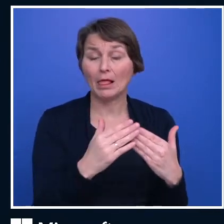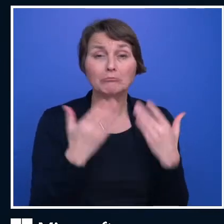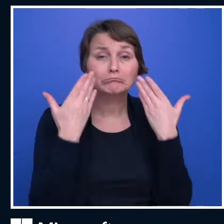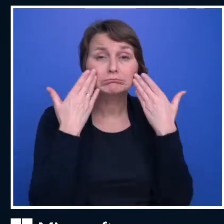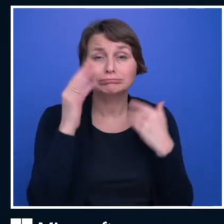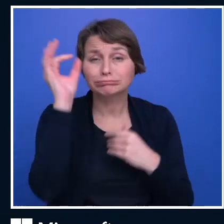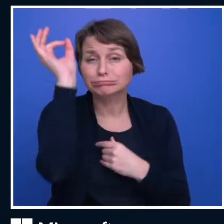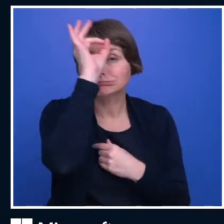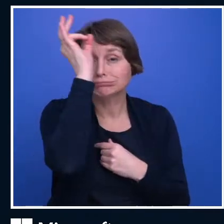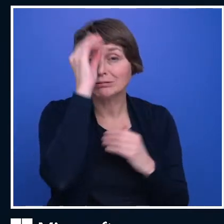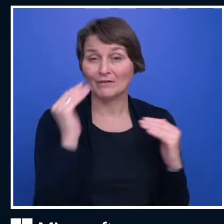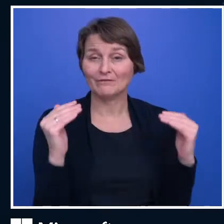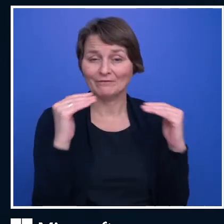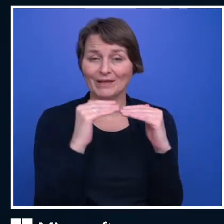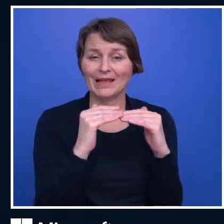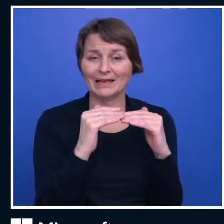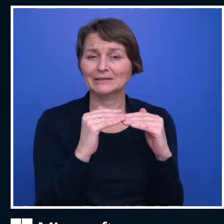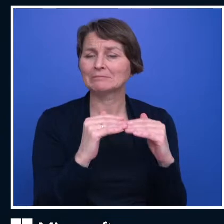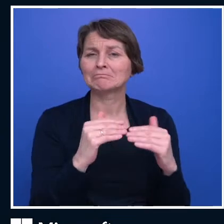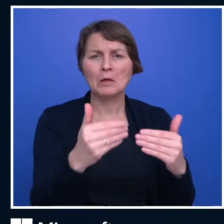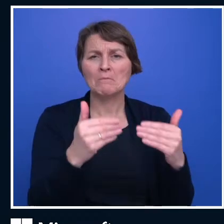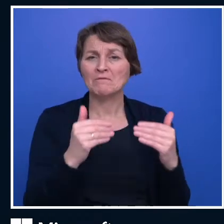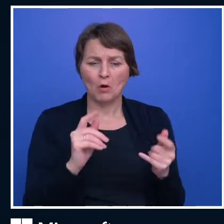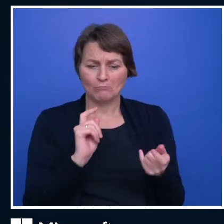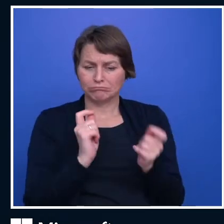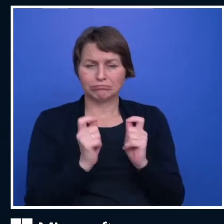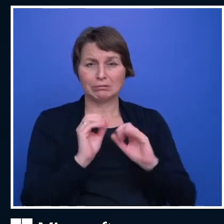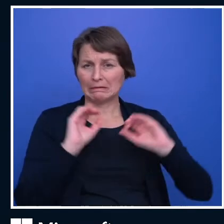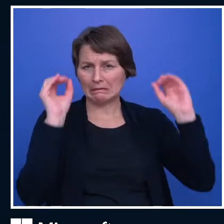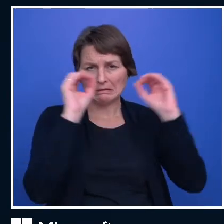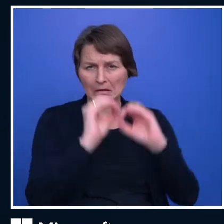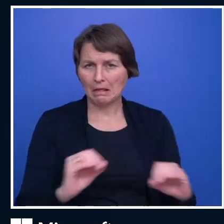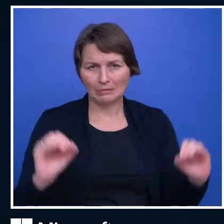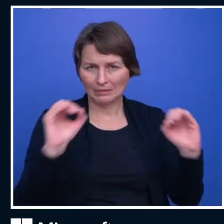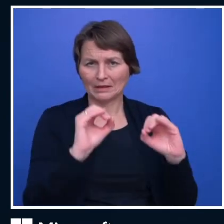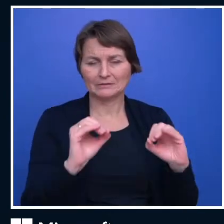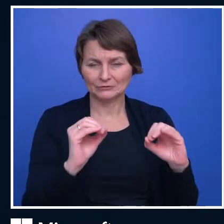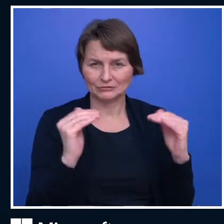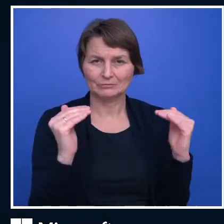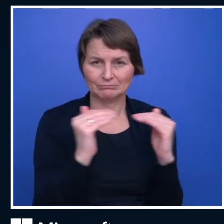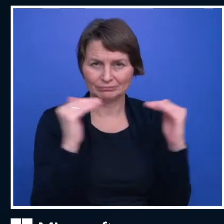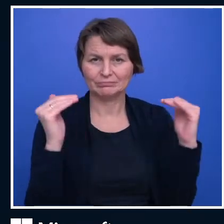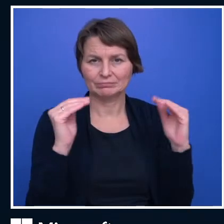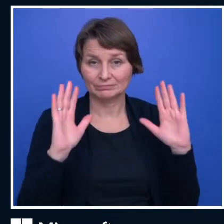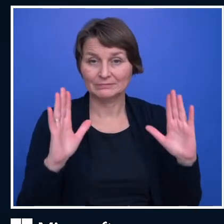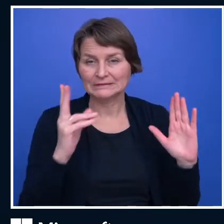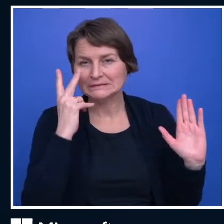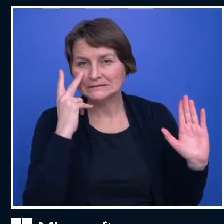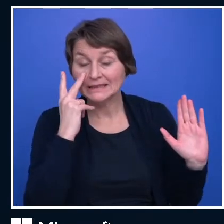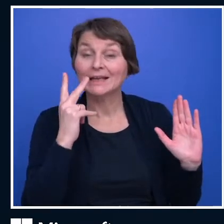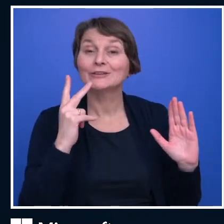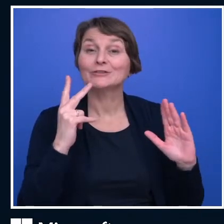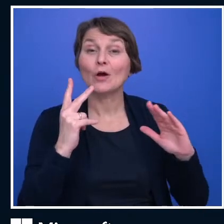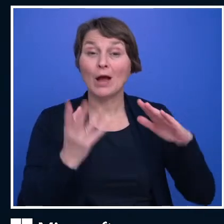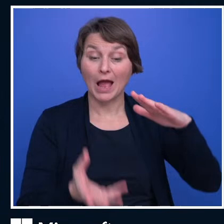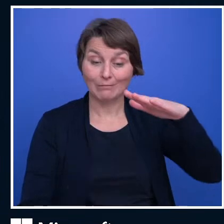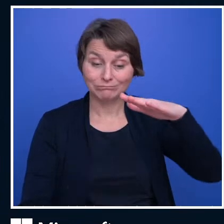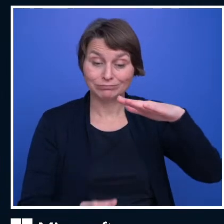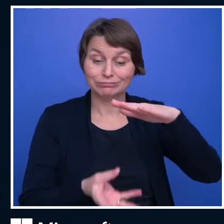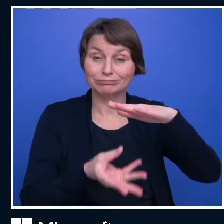an unmitigated or original model. So I load it into the fairness dashboard, FAIRLEARN